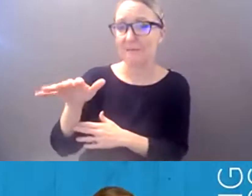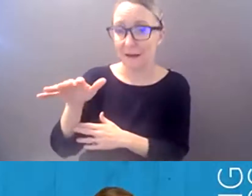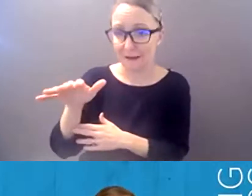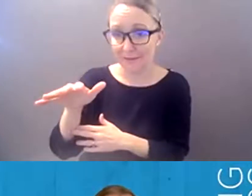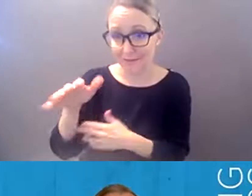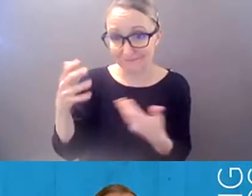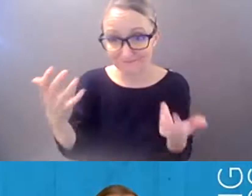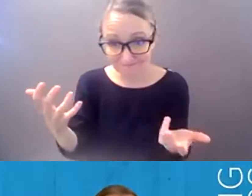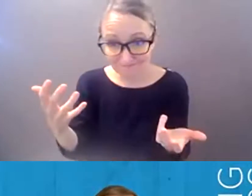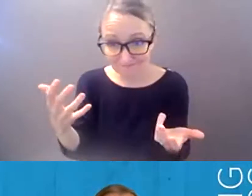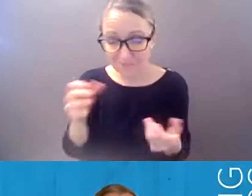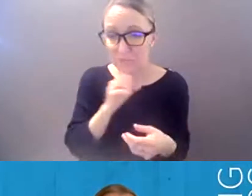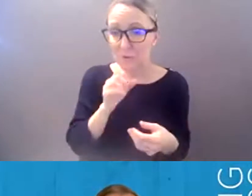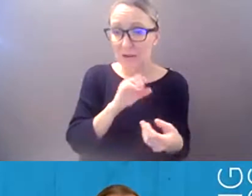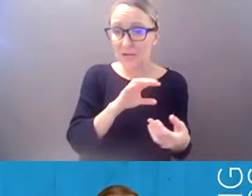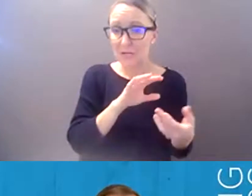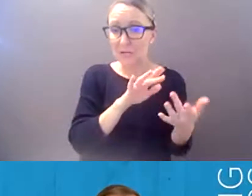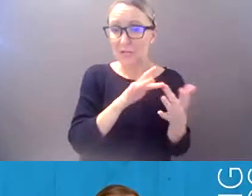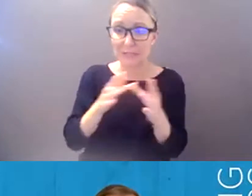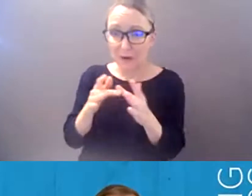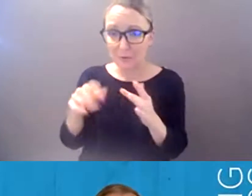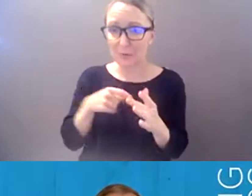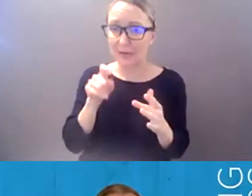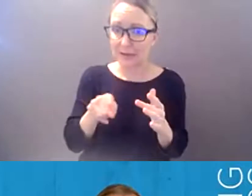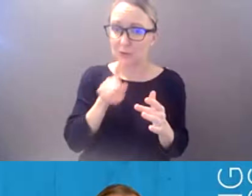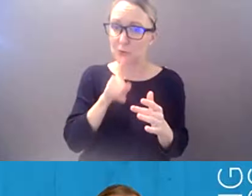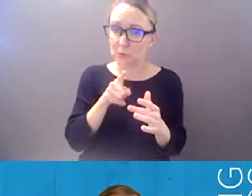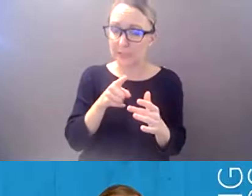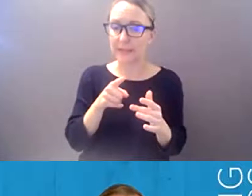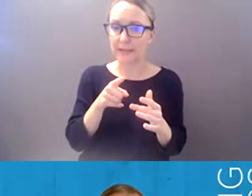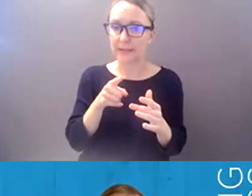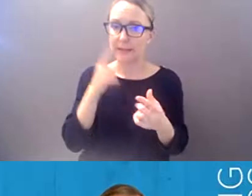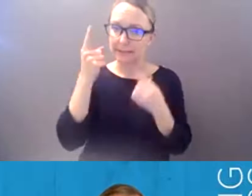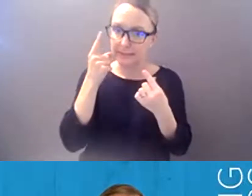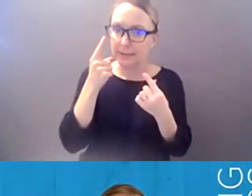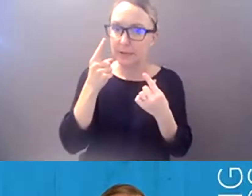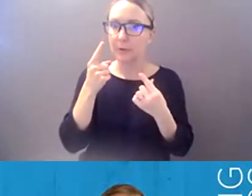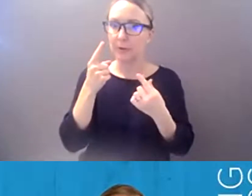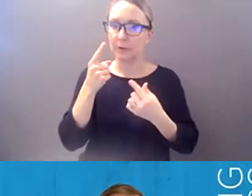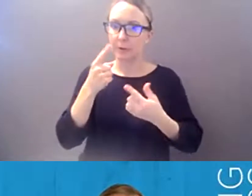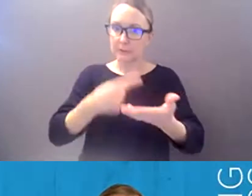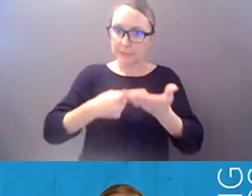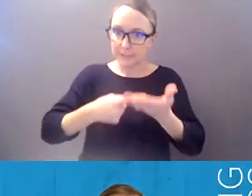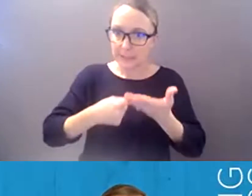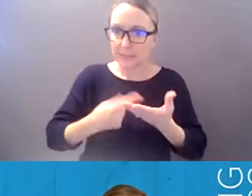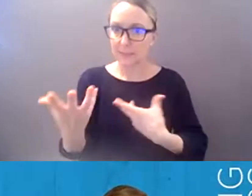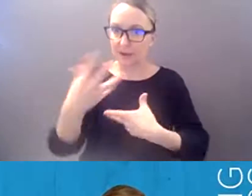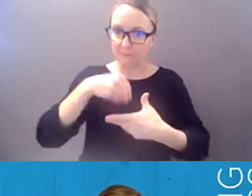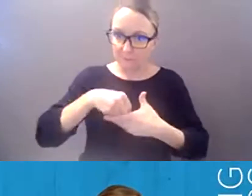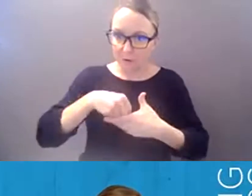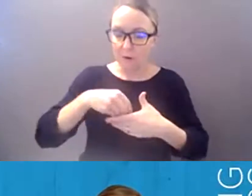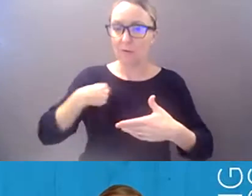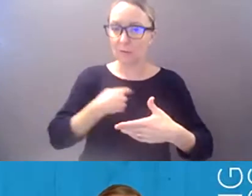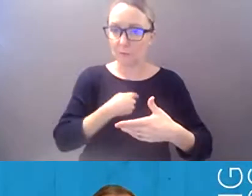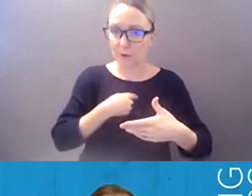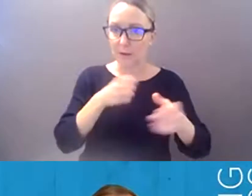as an aging network, we need to be at the table in discussions as planning is going on around housing and homelessness